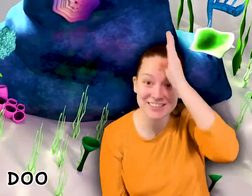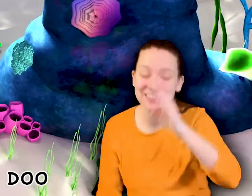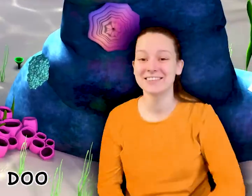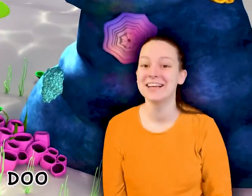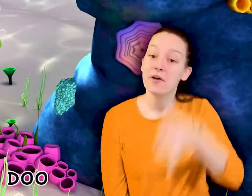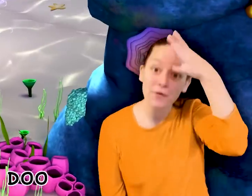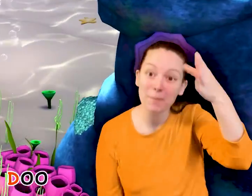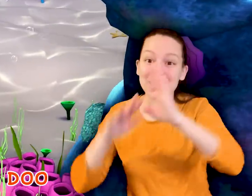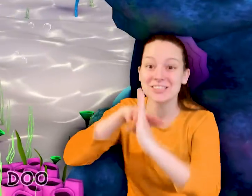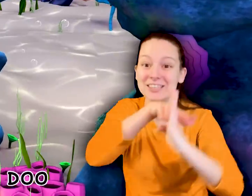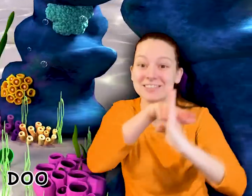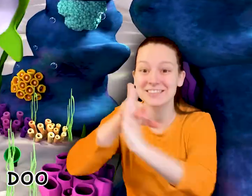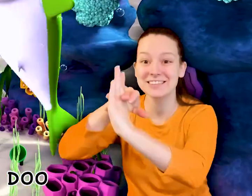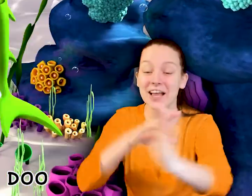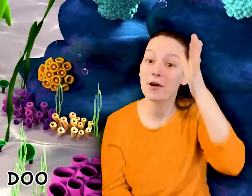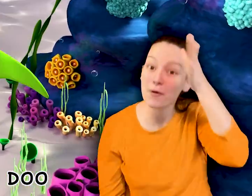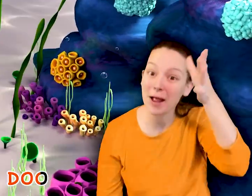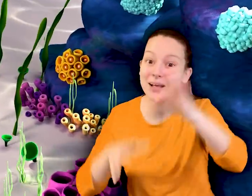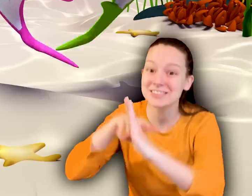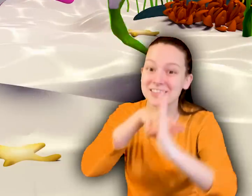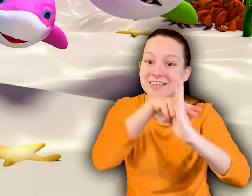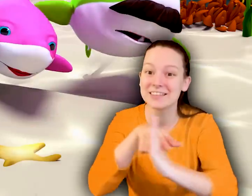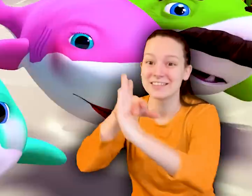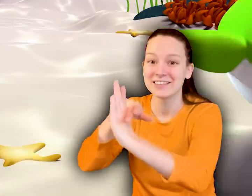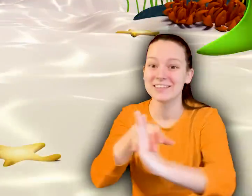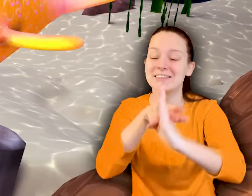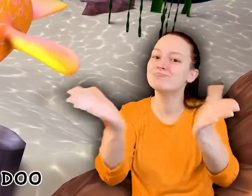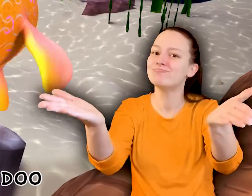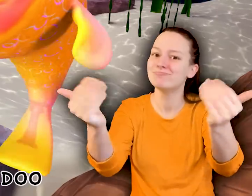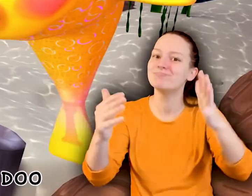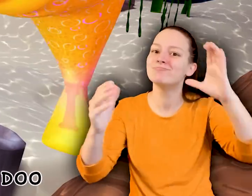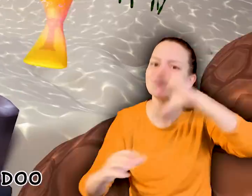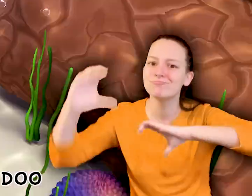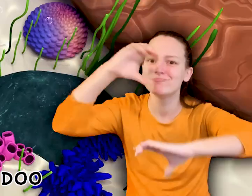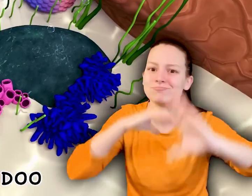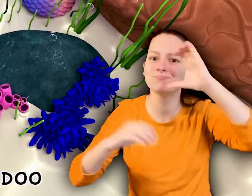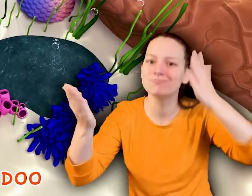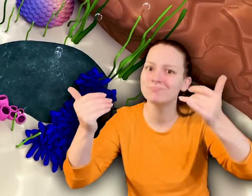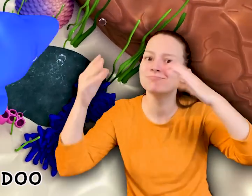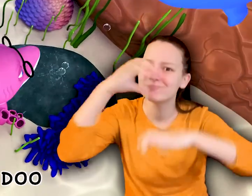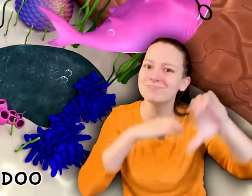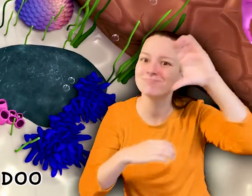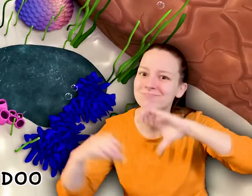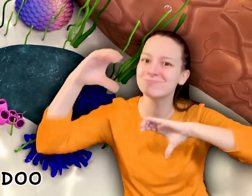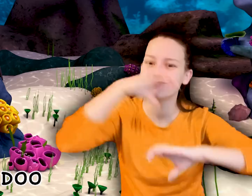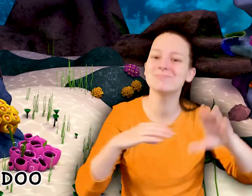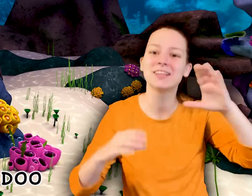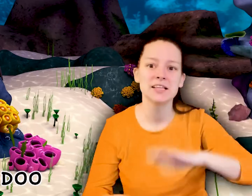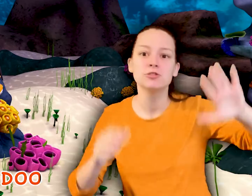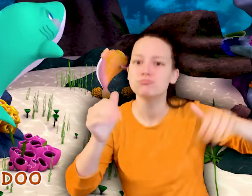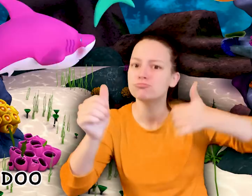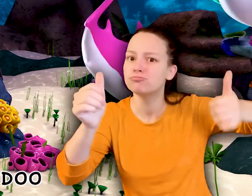grandpa shark do do do doo doo do grandpa shark do doo doo doo doo do grandpa shark Let's Go Hunt do do doo doo do let's go